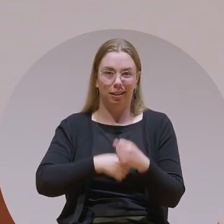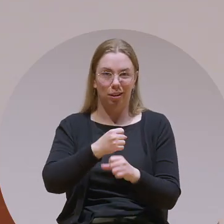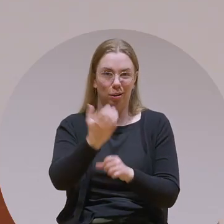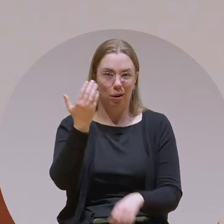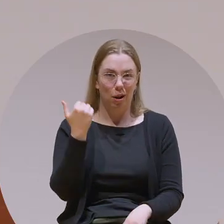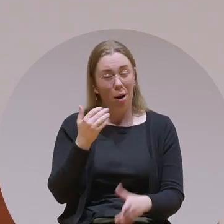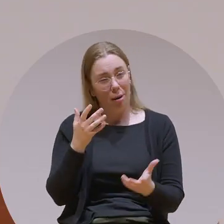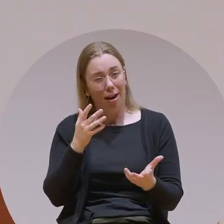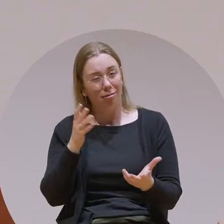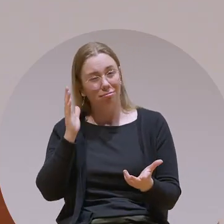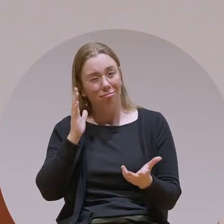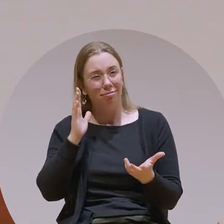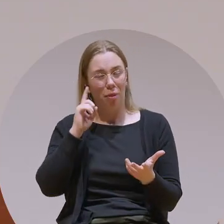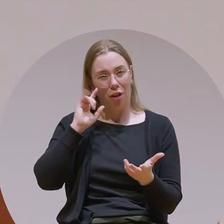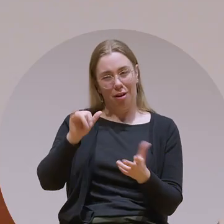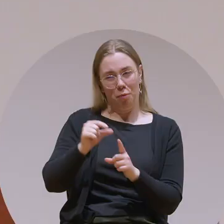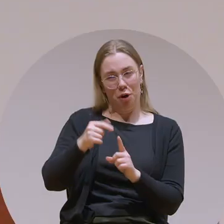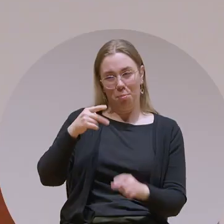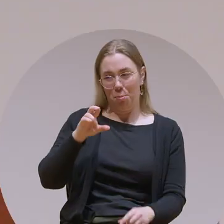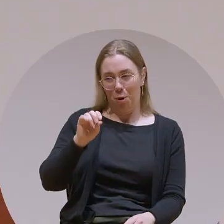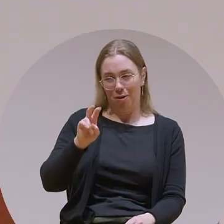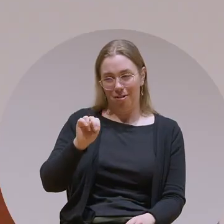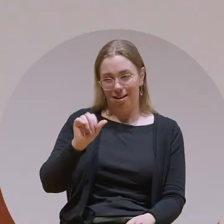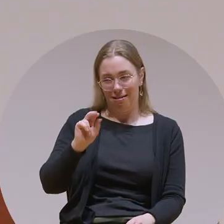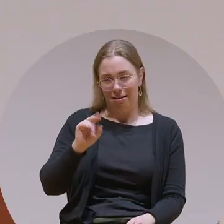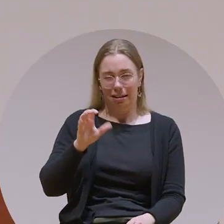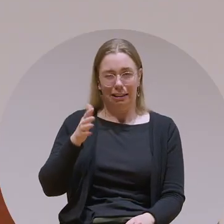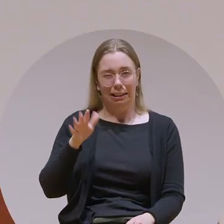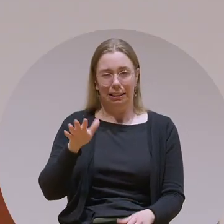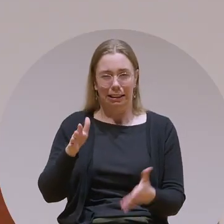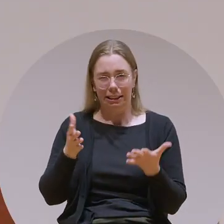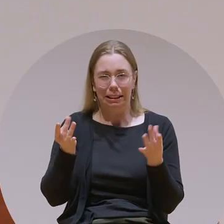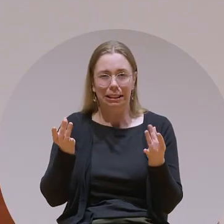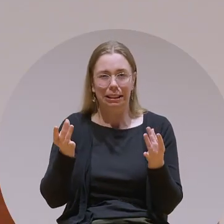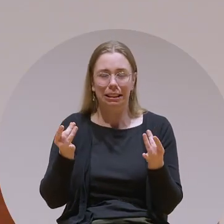a dirty word. It was, if anything, a legal problem which